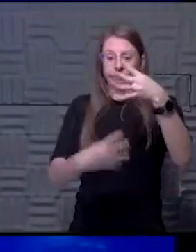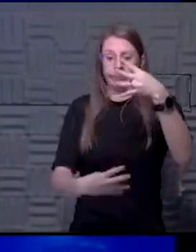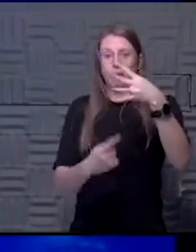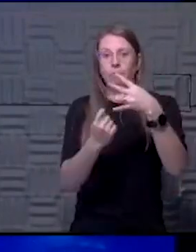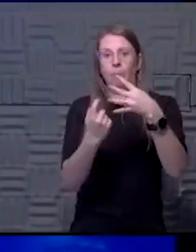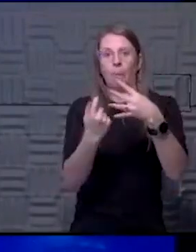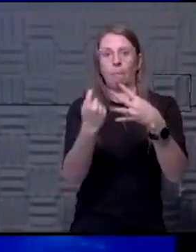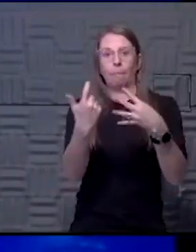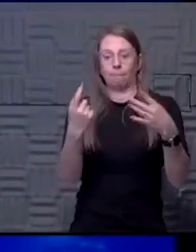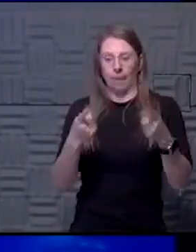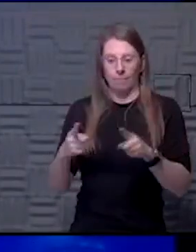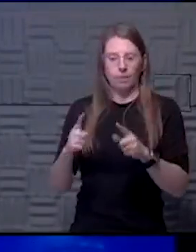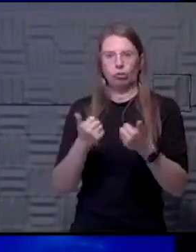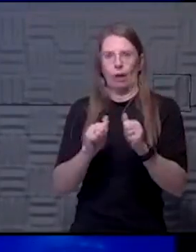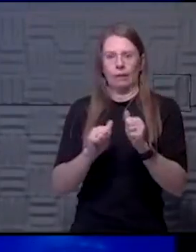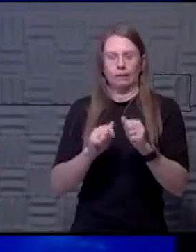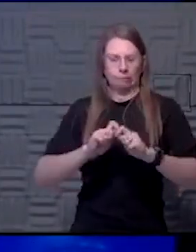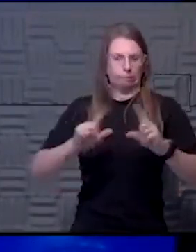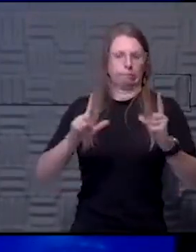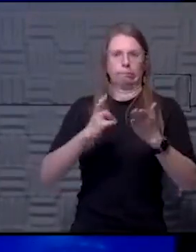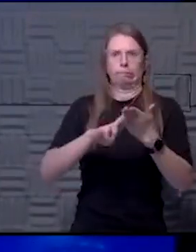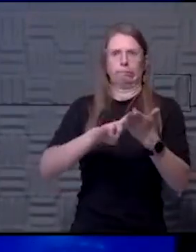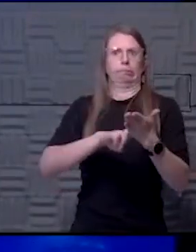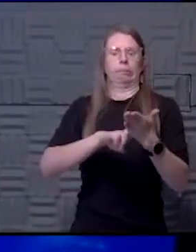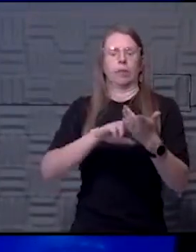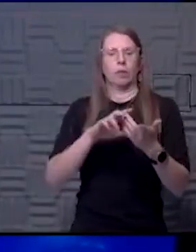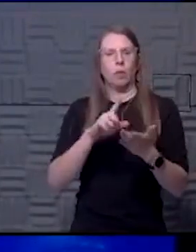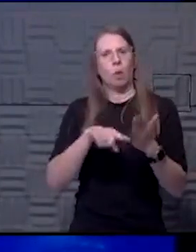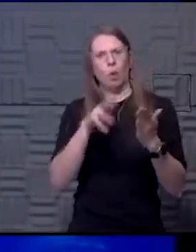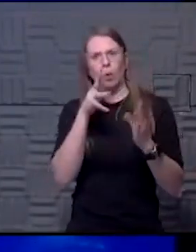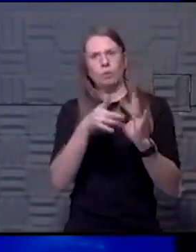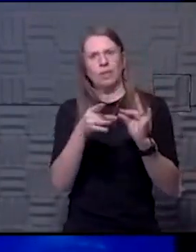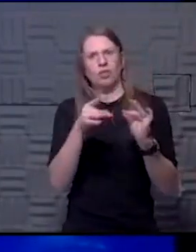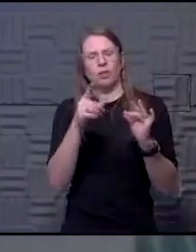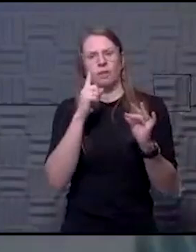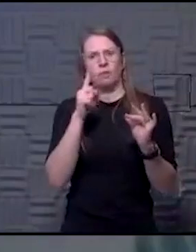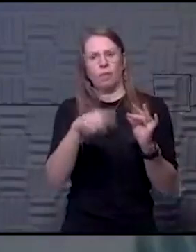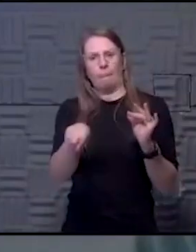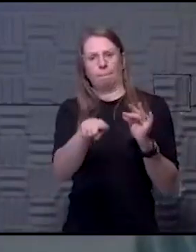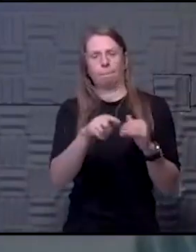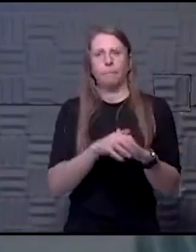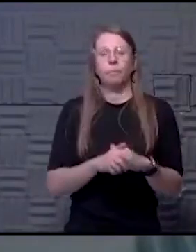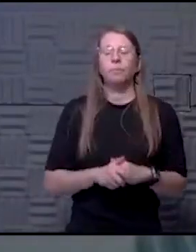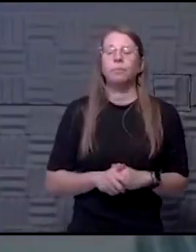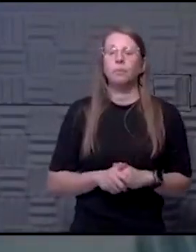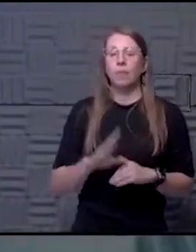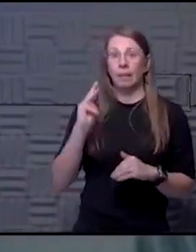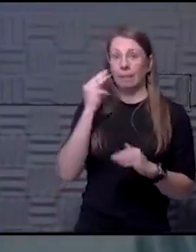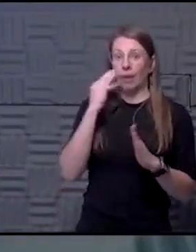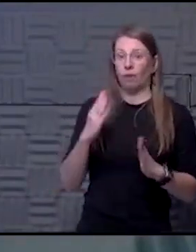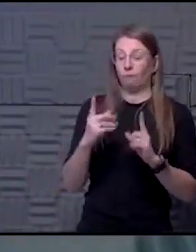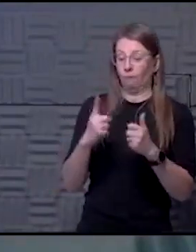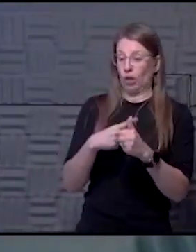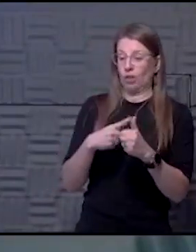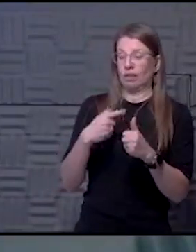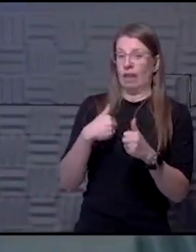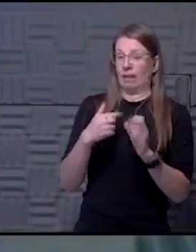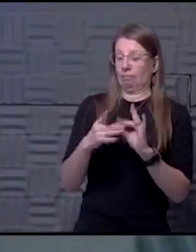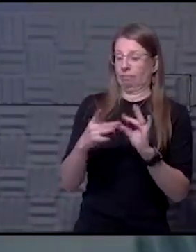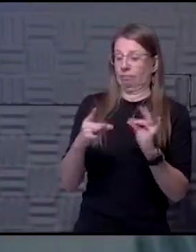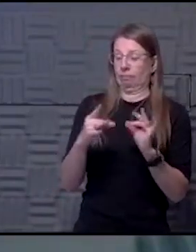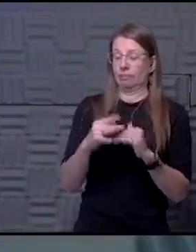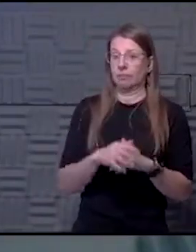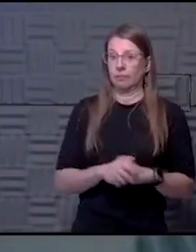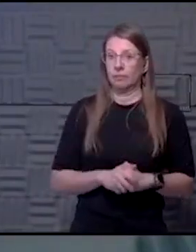on. What would you say to these folks? Mayor Lucas. You know, I would say, first of all, and